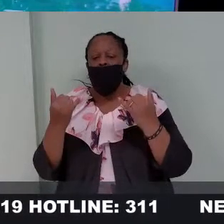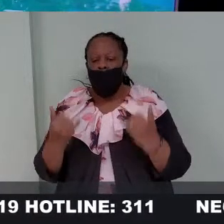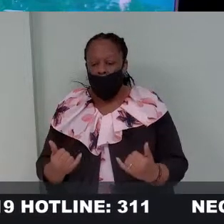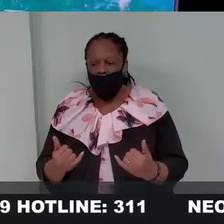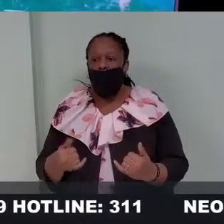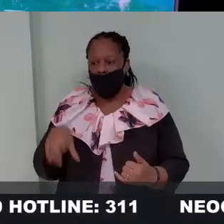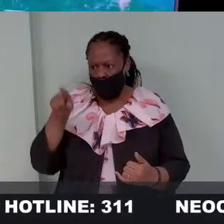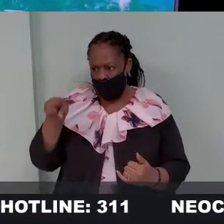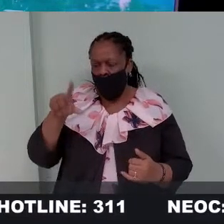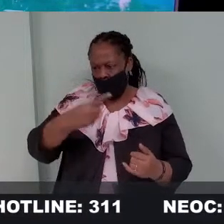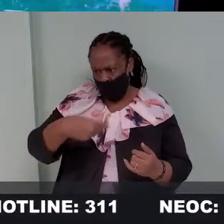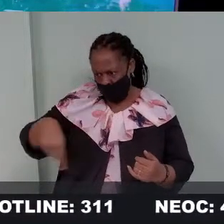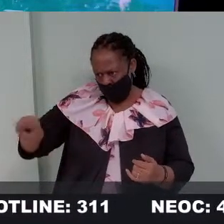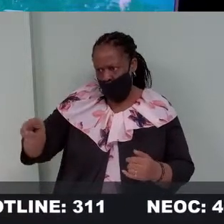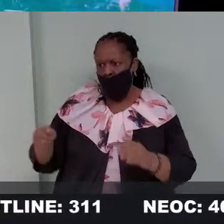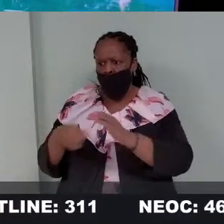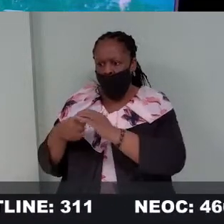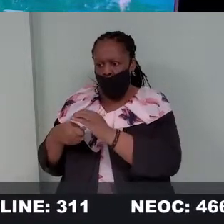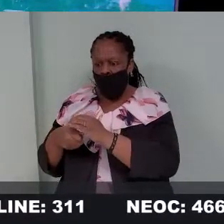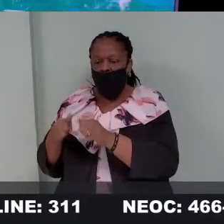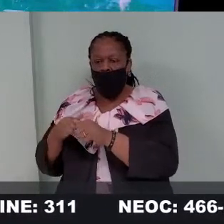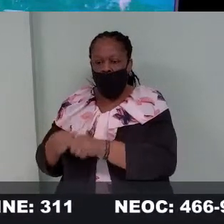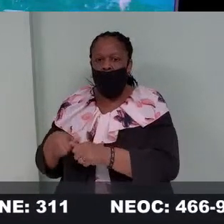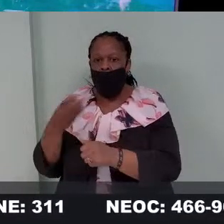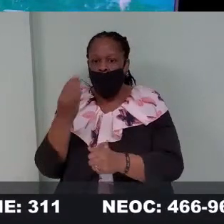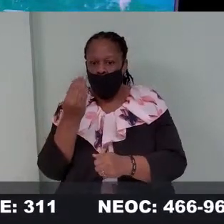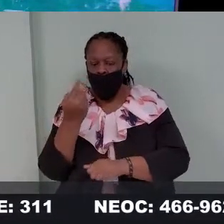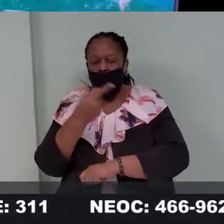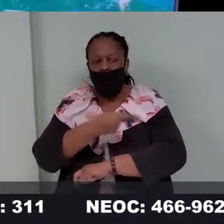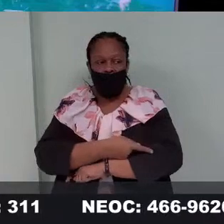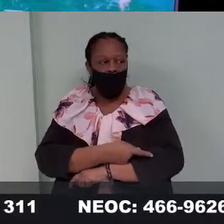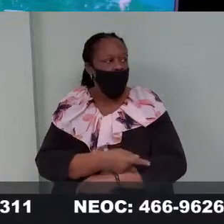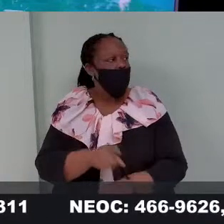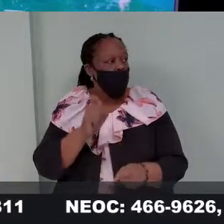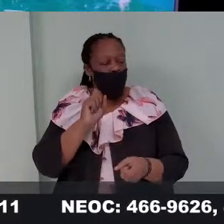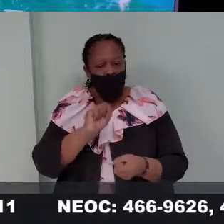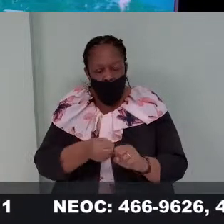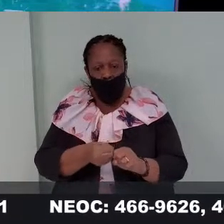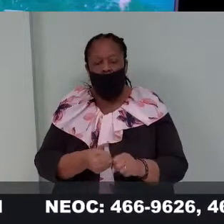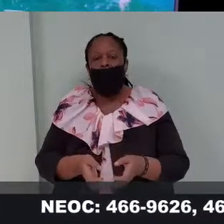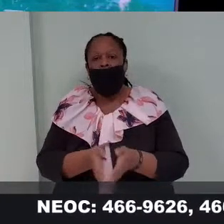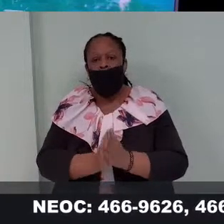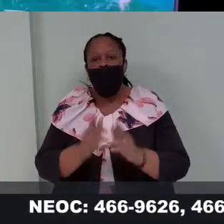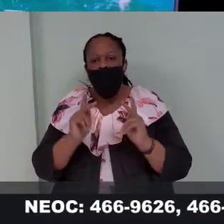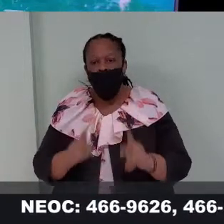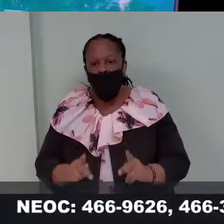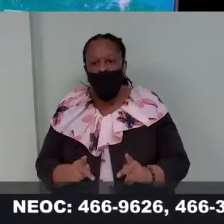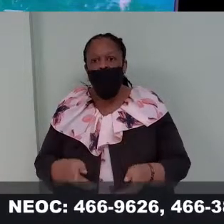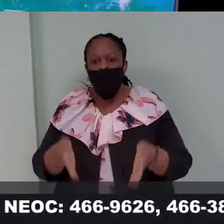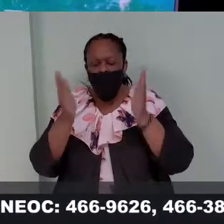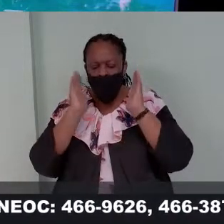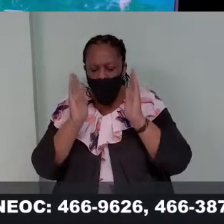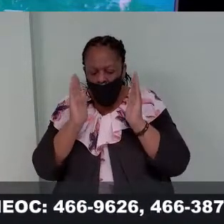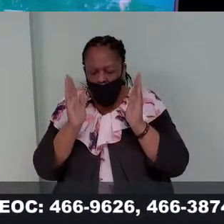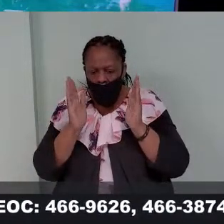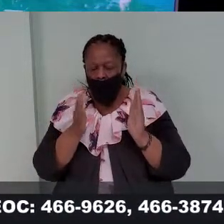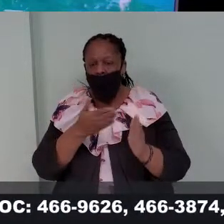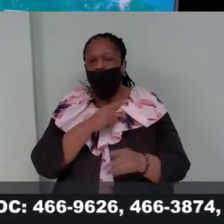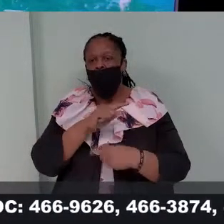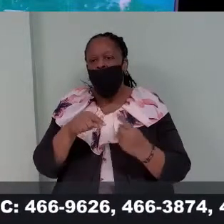restrictions. We ask for the full cooperation of the public when using these facilities. Remember,